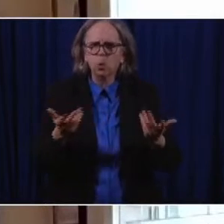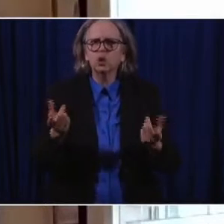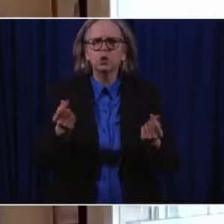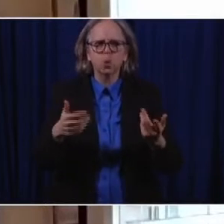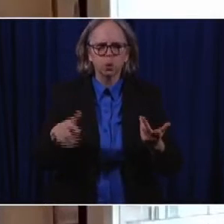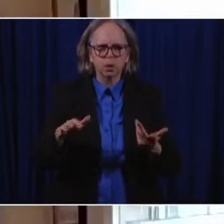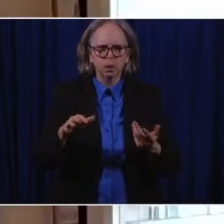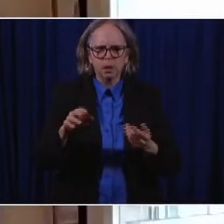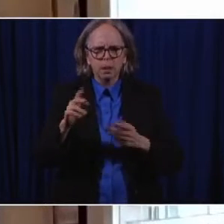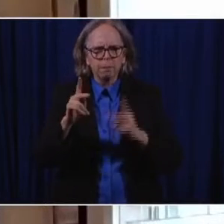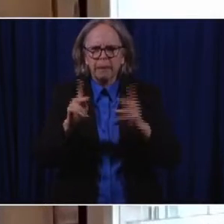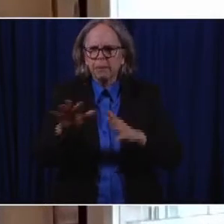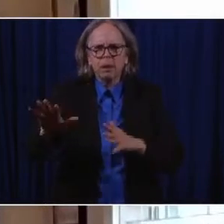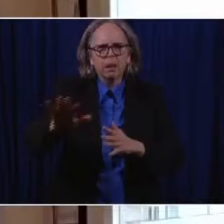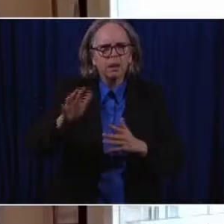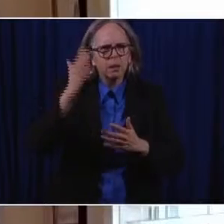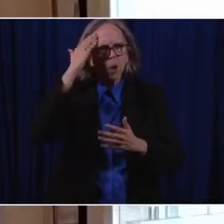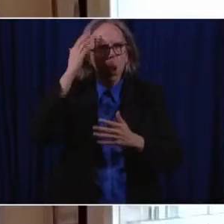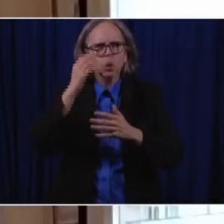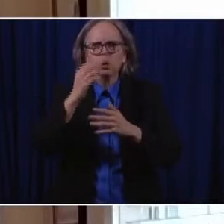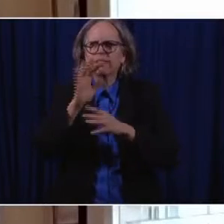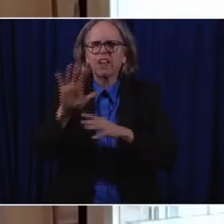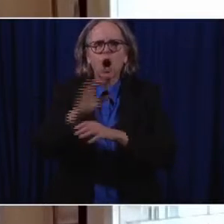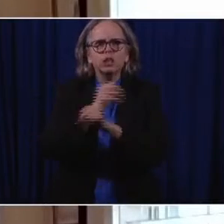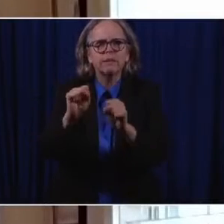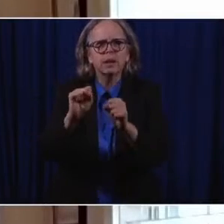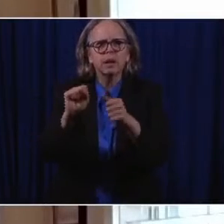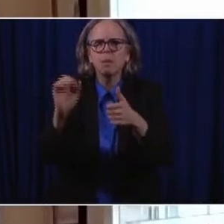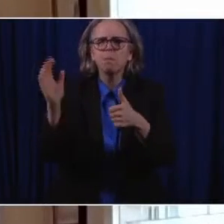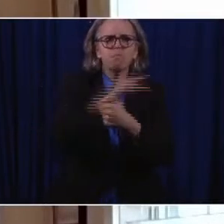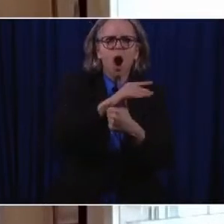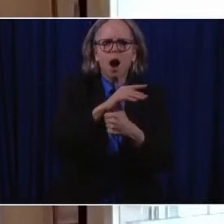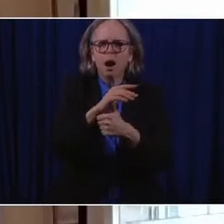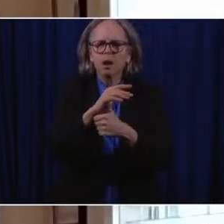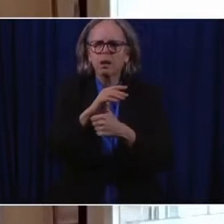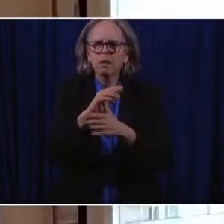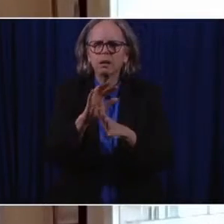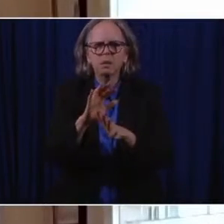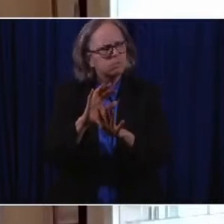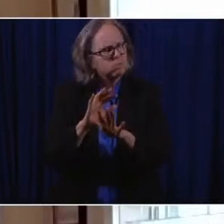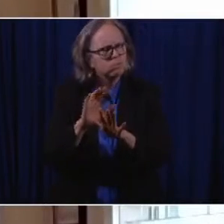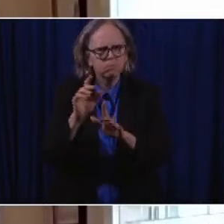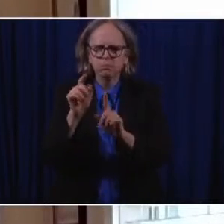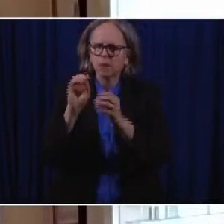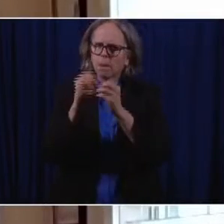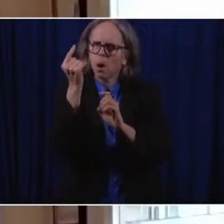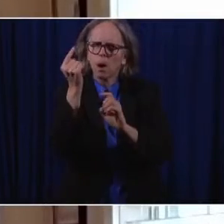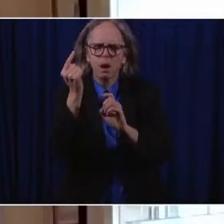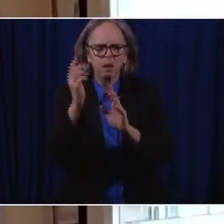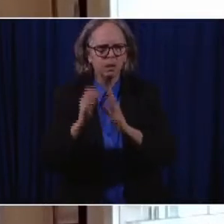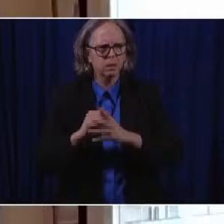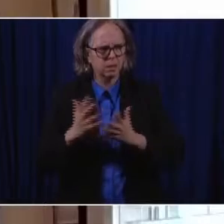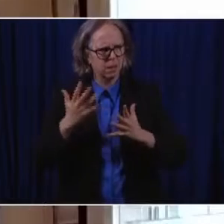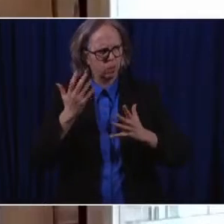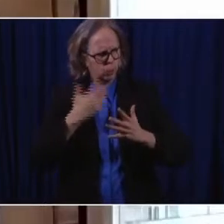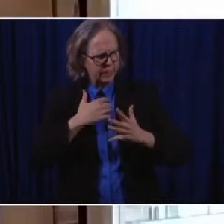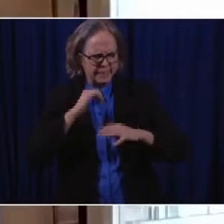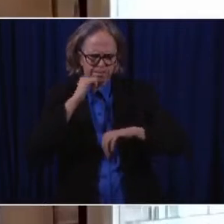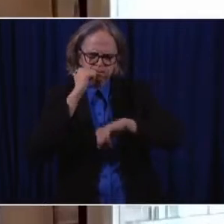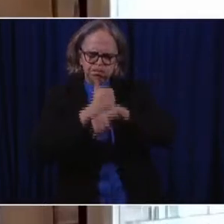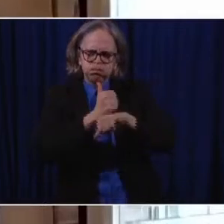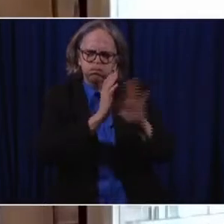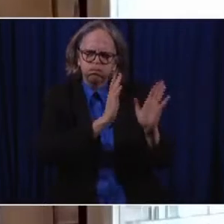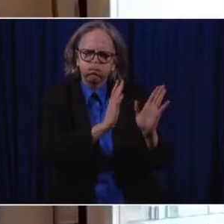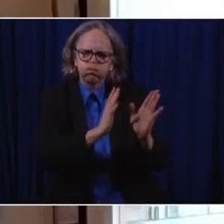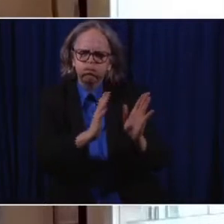are robust structures in place to ensure that whenever there's any kind of adverse reaction, not only to this